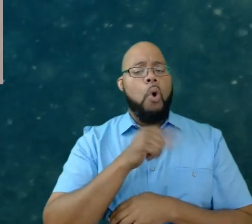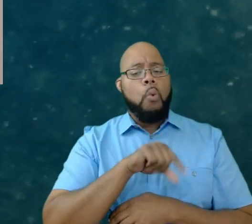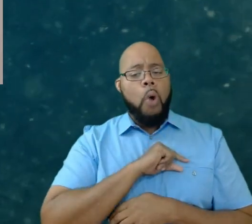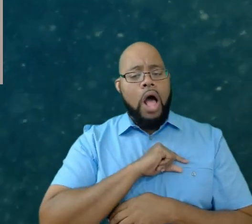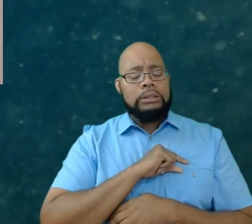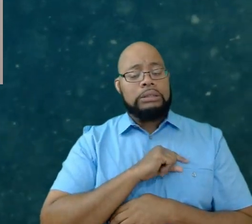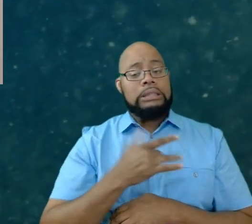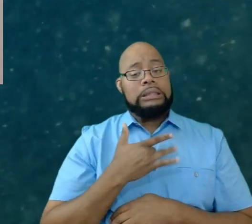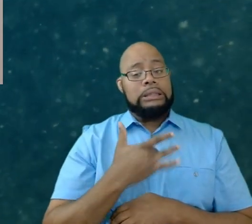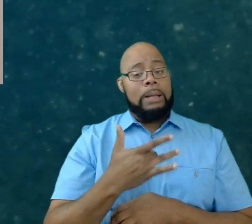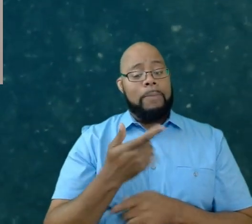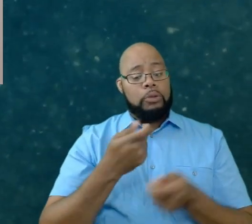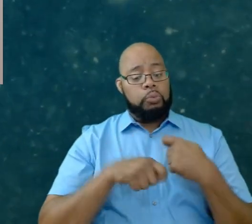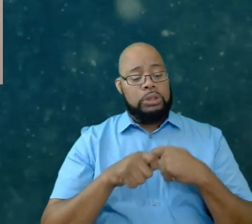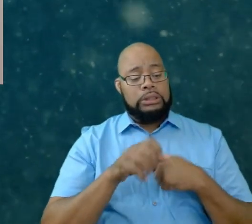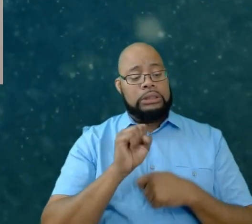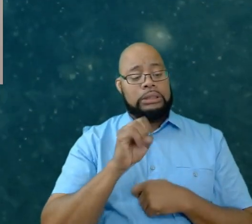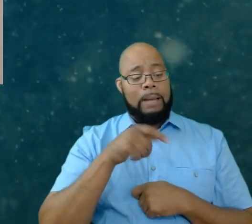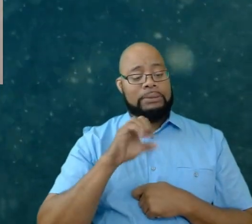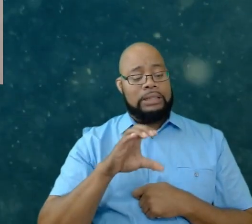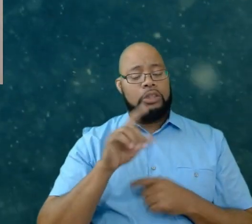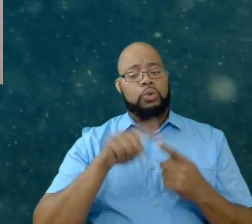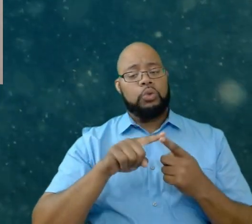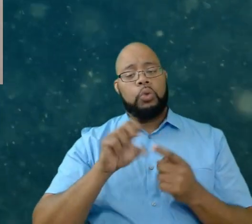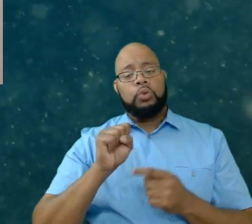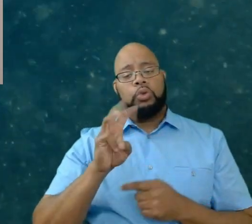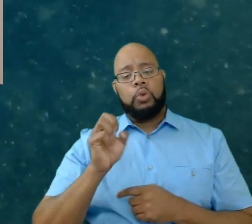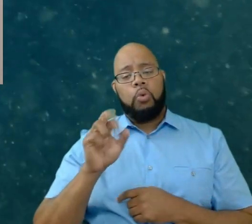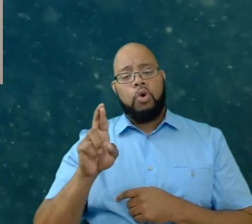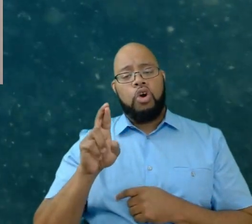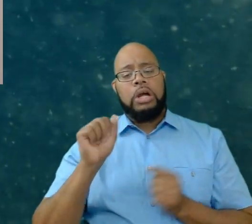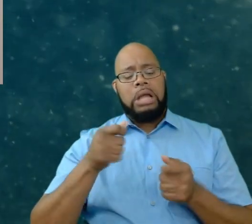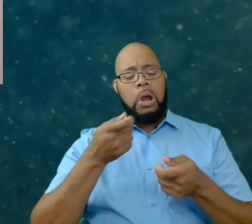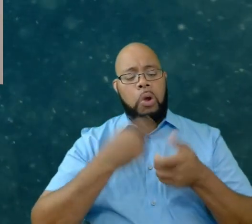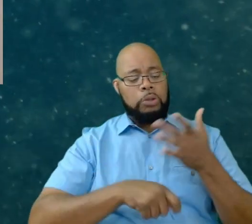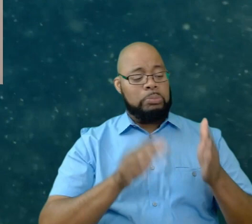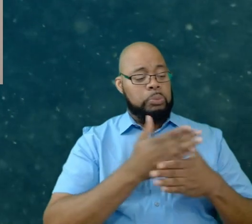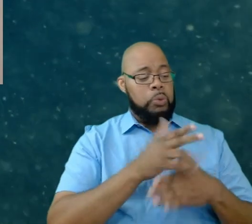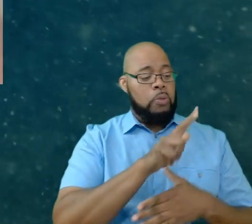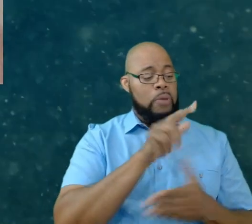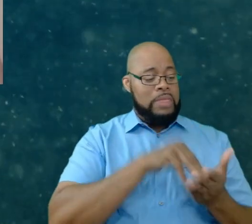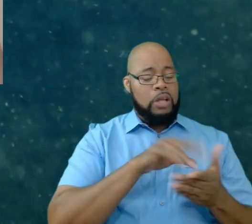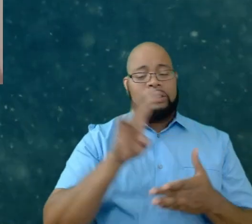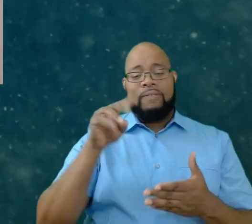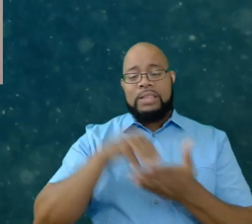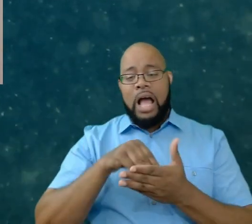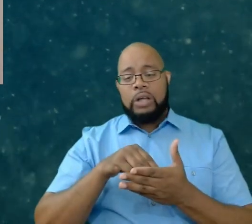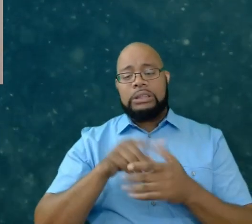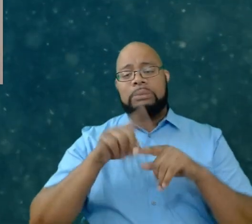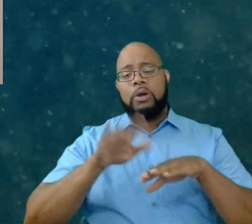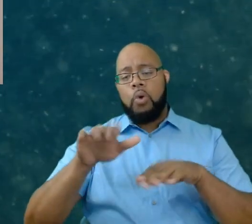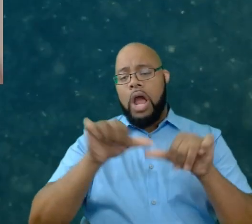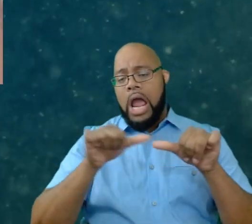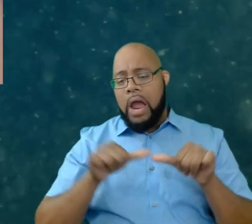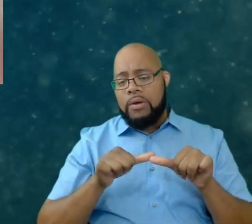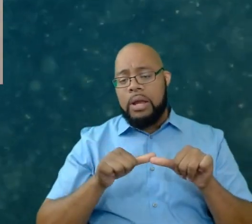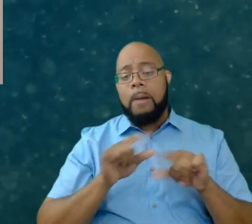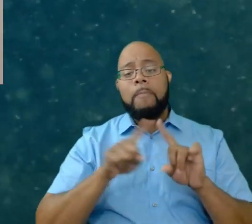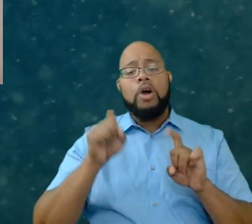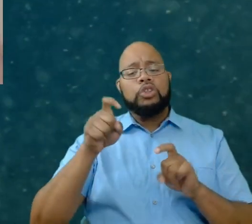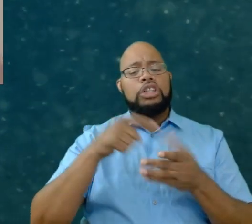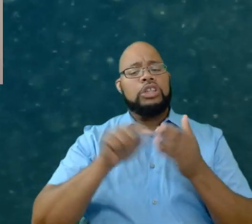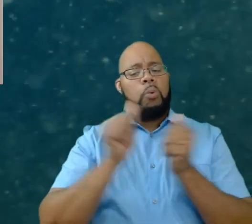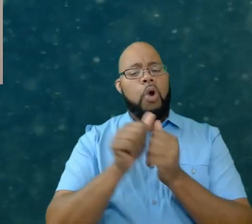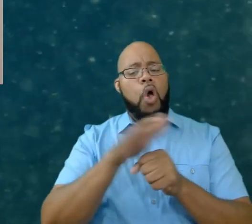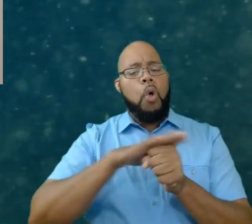protect our water quality. Typically, switching from a septic tank to a sewer system can cost anywhere between $3,000 and $7,000, depending on your